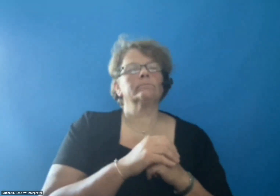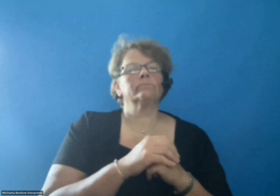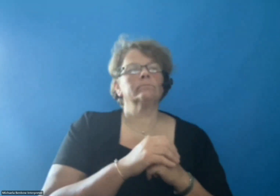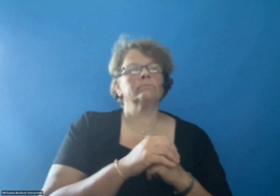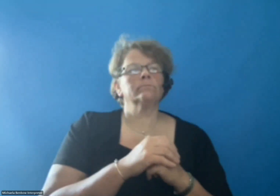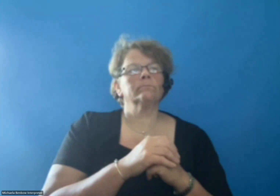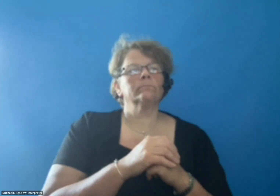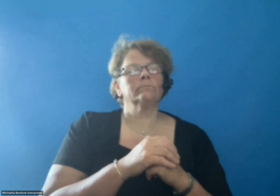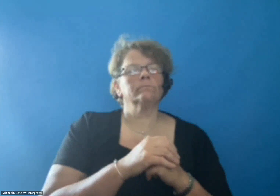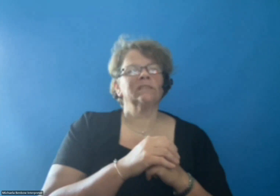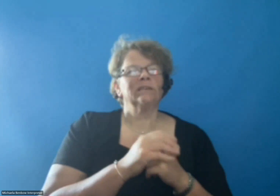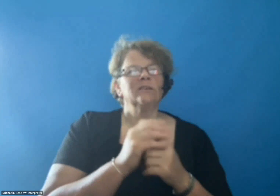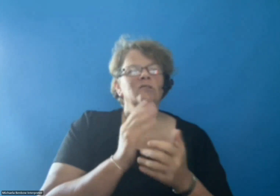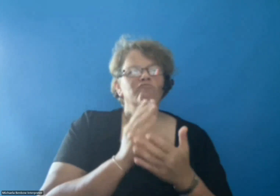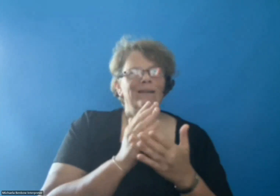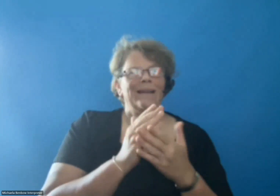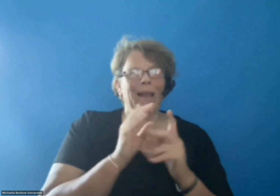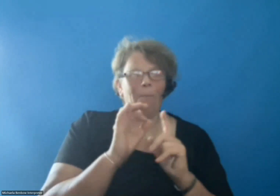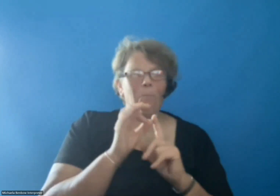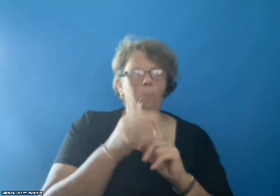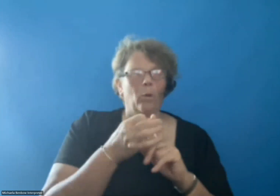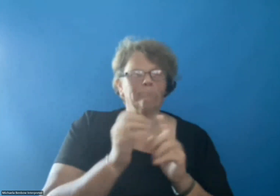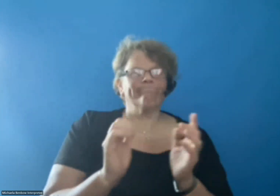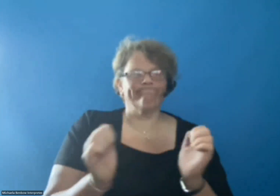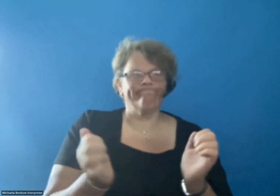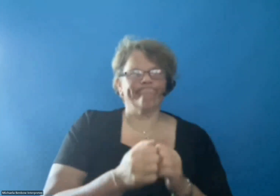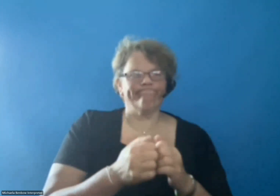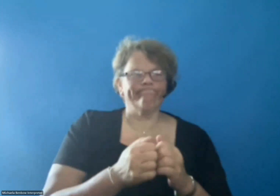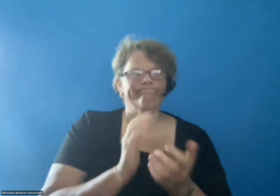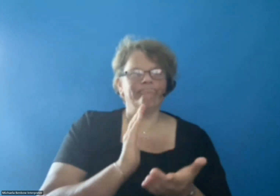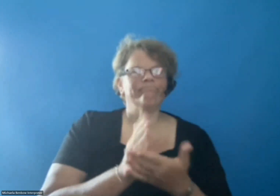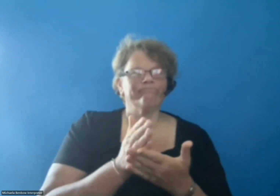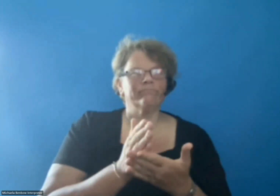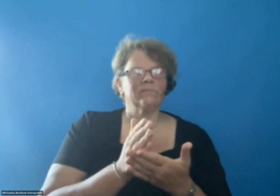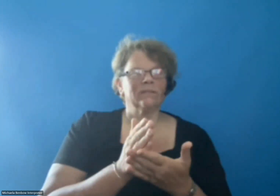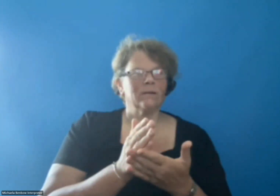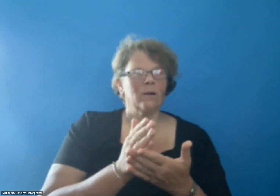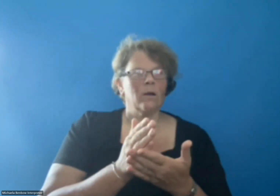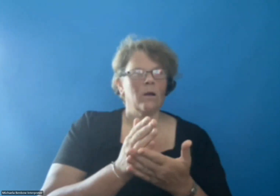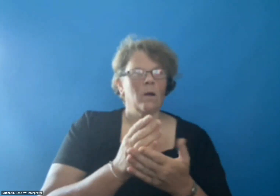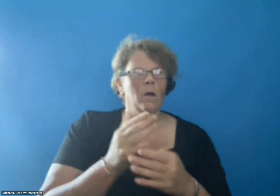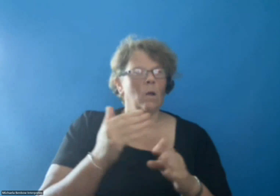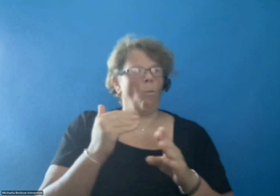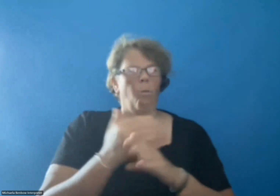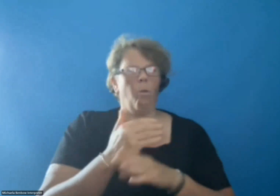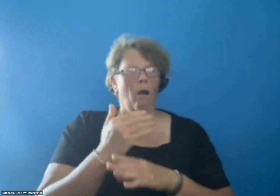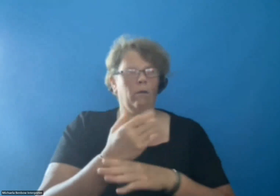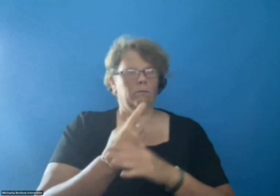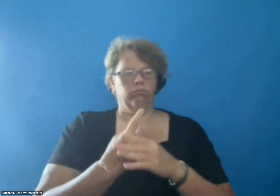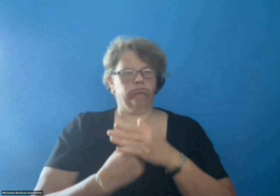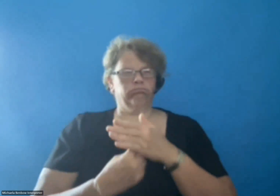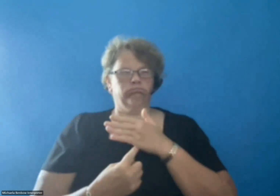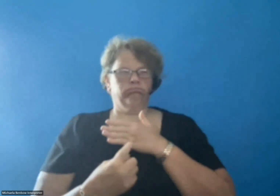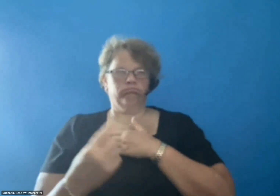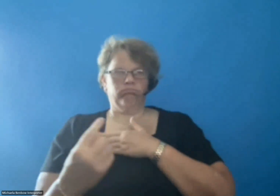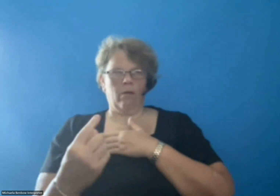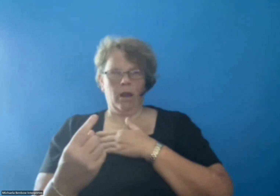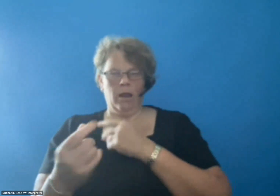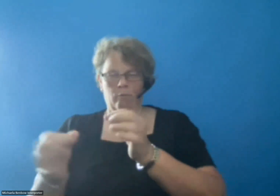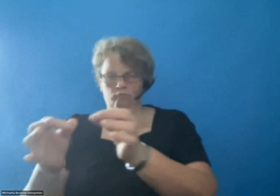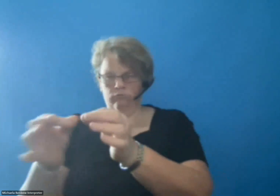more of a point of assurance, really, that we haven't sort of worked to some sort of arbitrary set of parameters, which